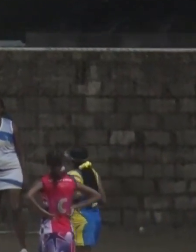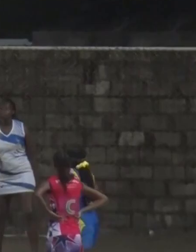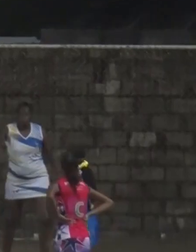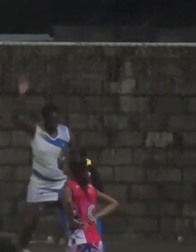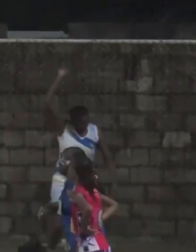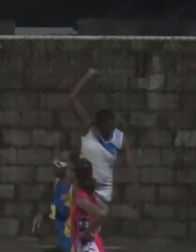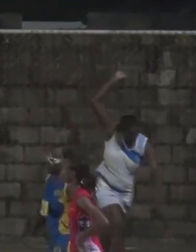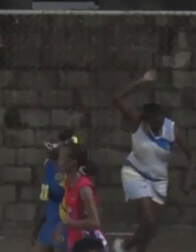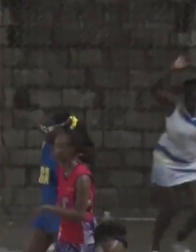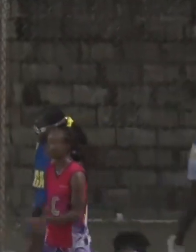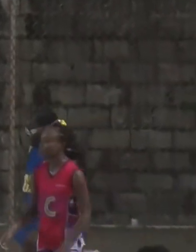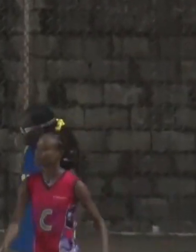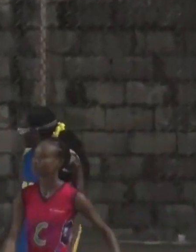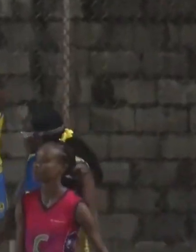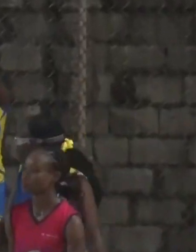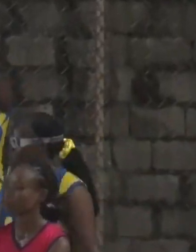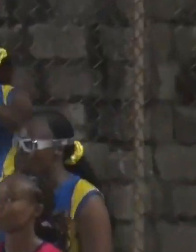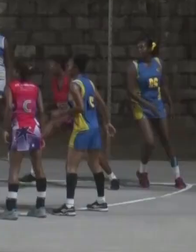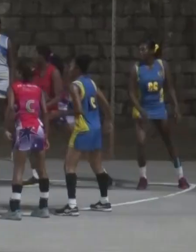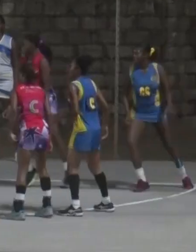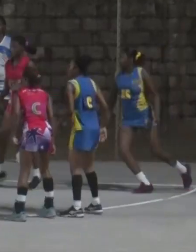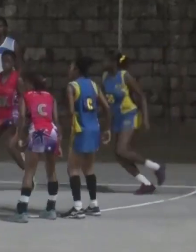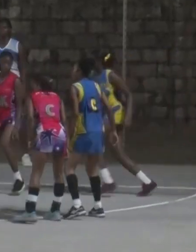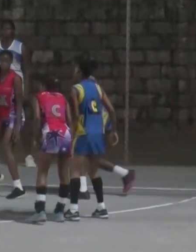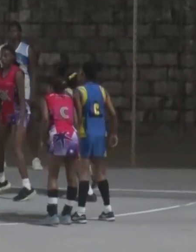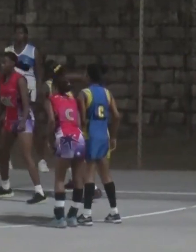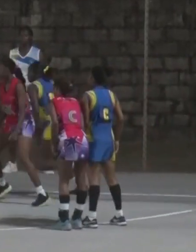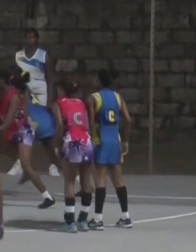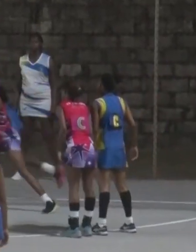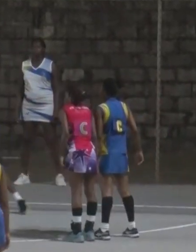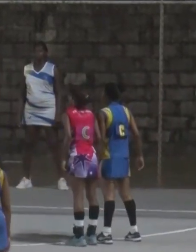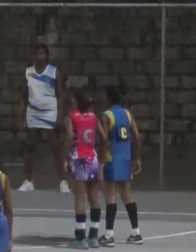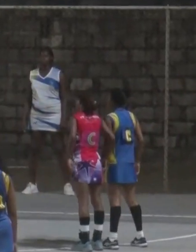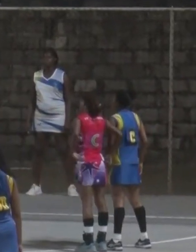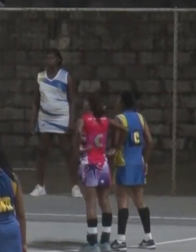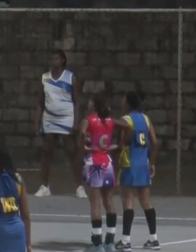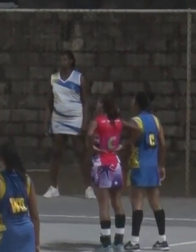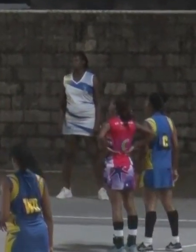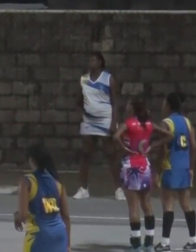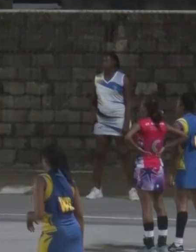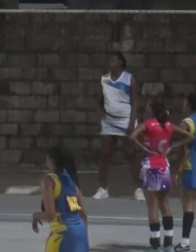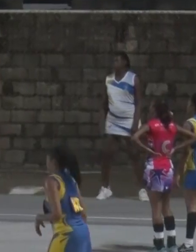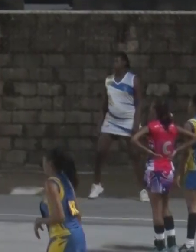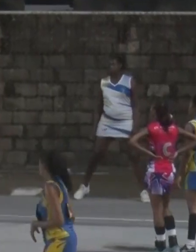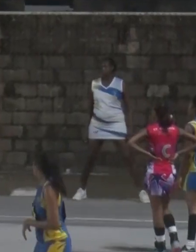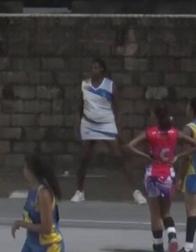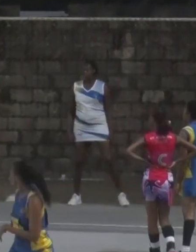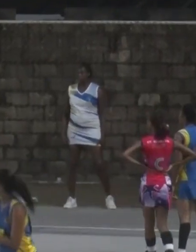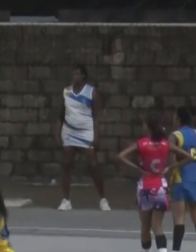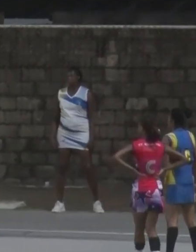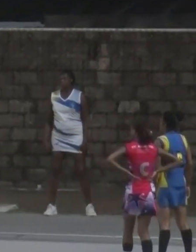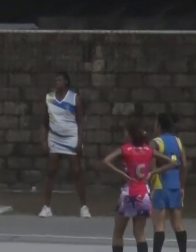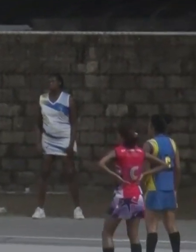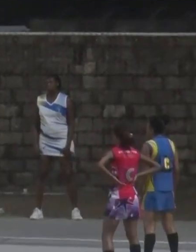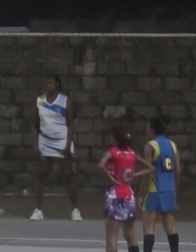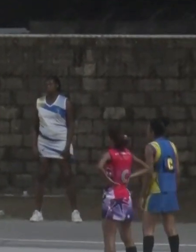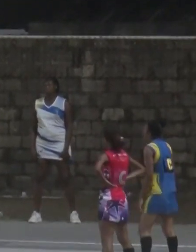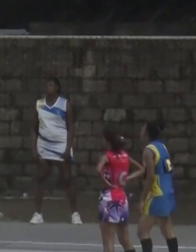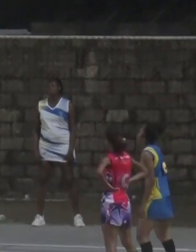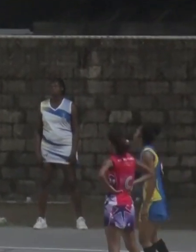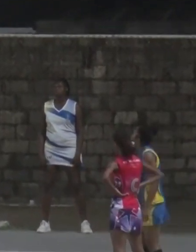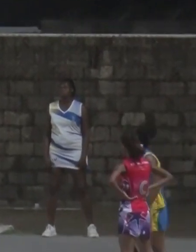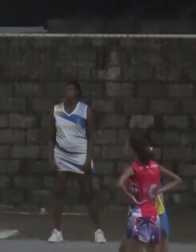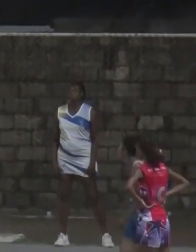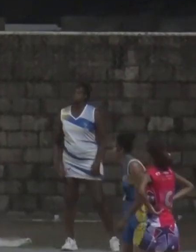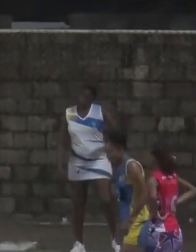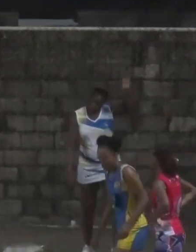Waldron is on target again. Stephian Shepard and company were doing their thing to combat the Rangers, but Waldron was